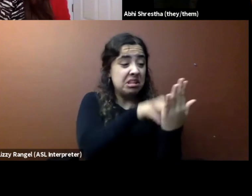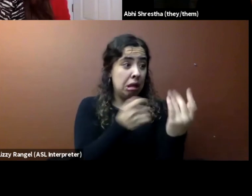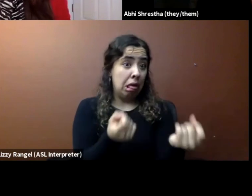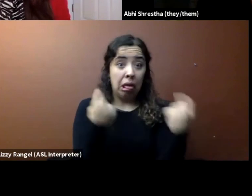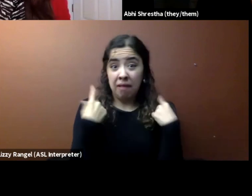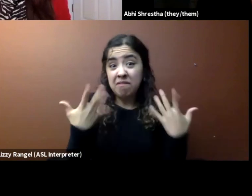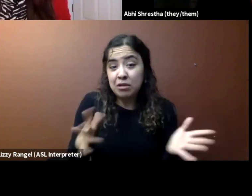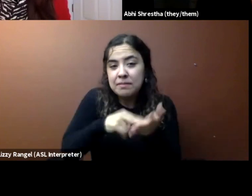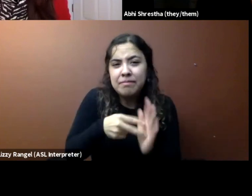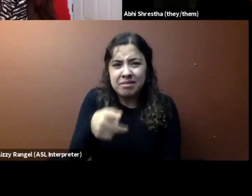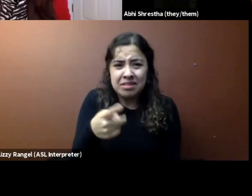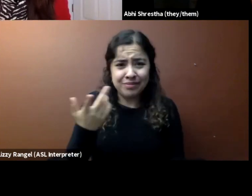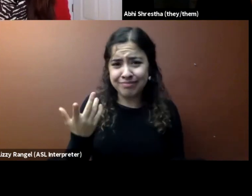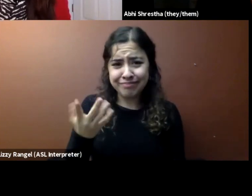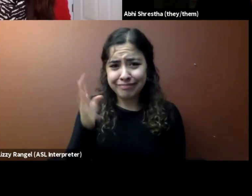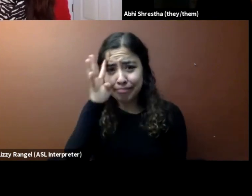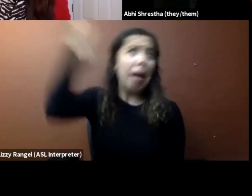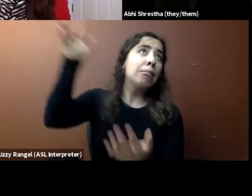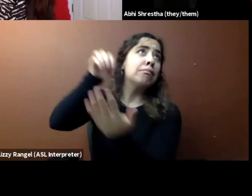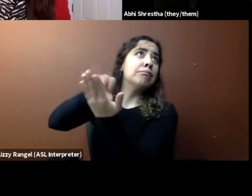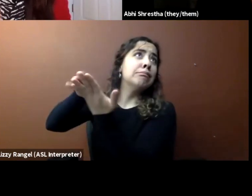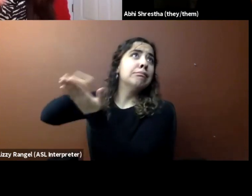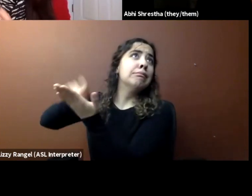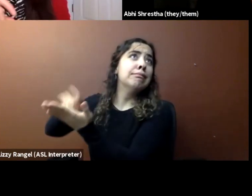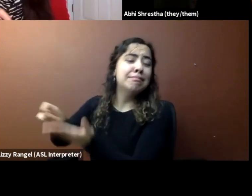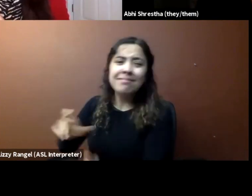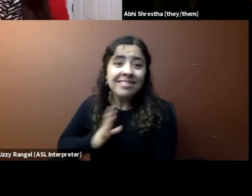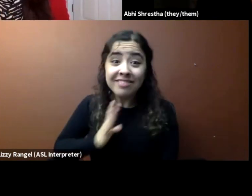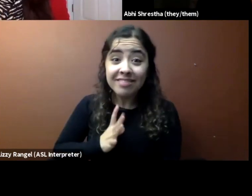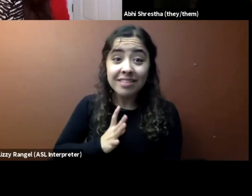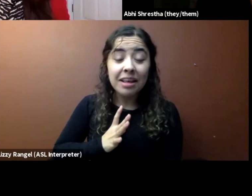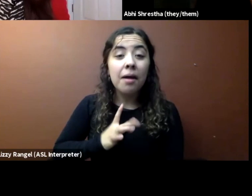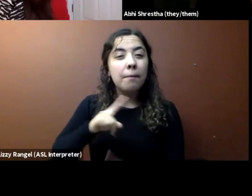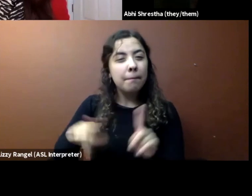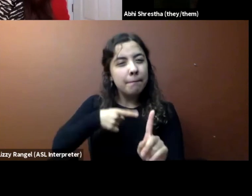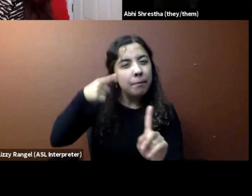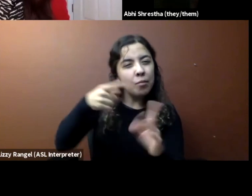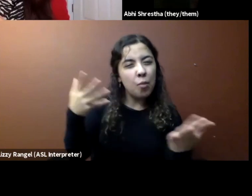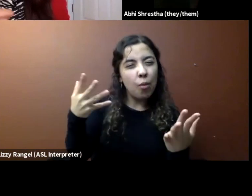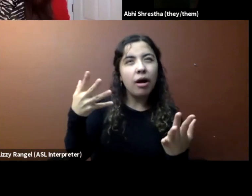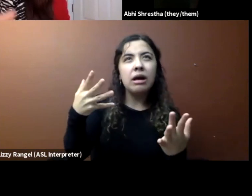that's okay. The thing is not to censor yourself and to just go with your gut